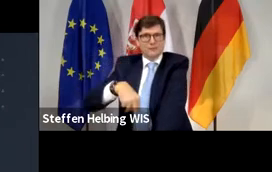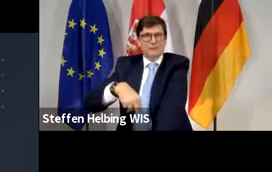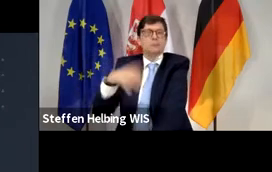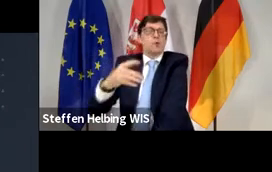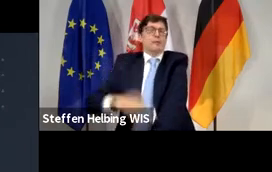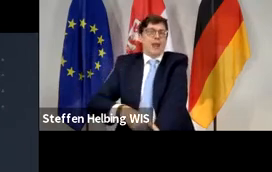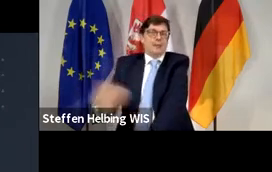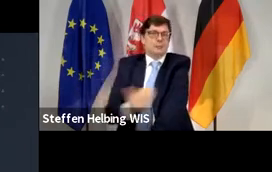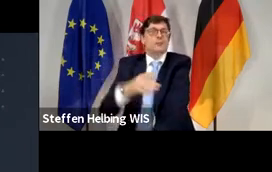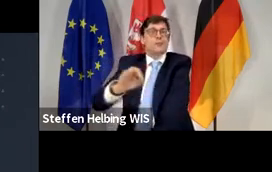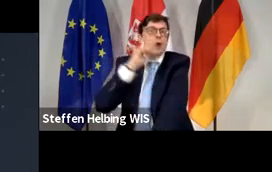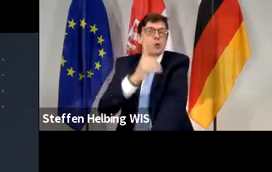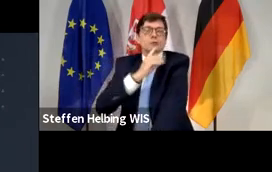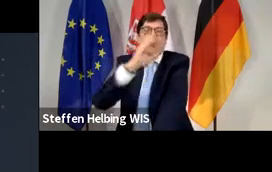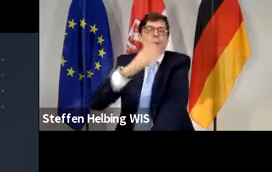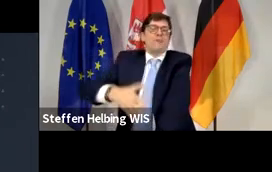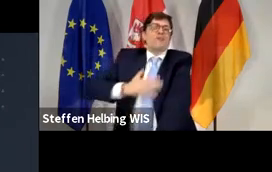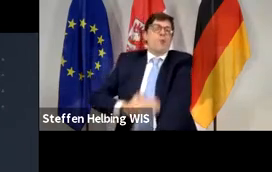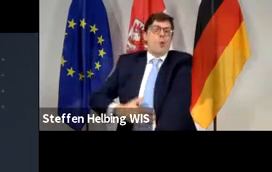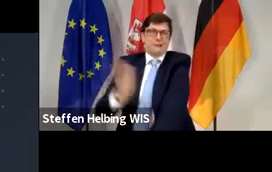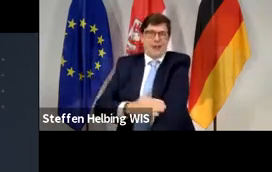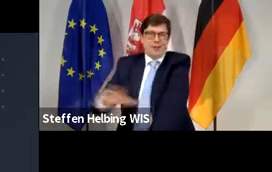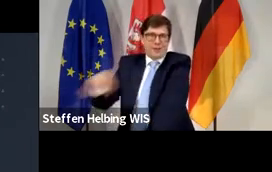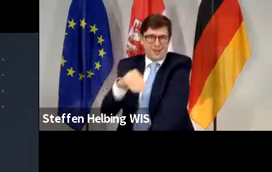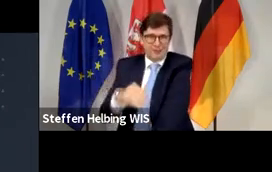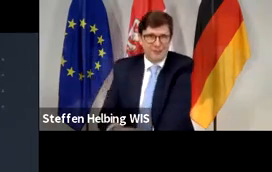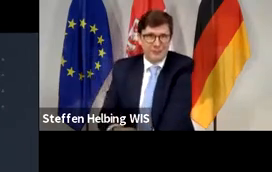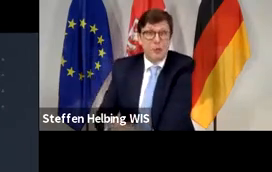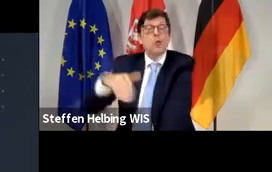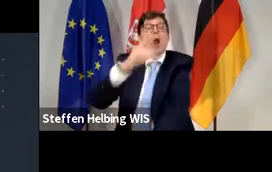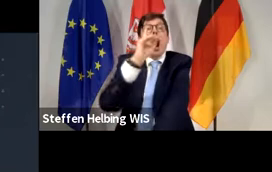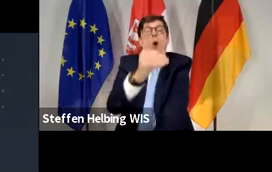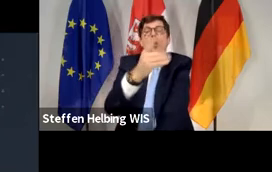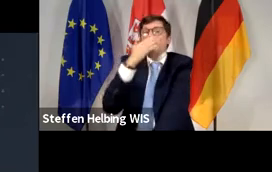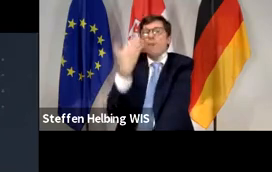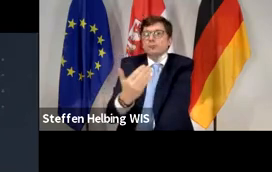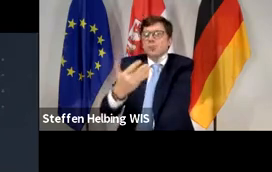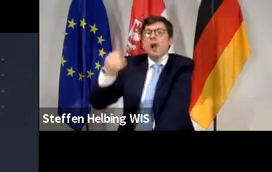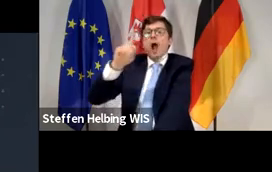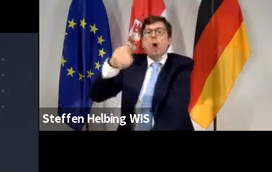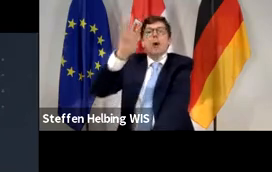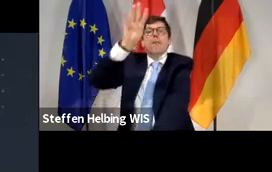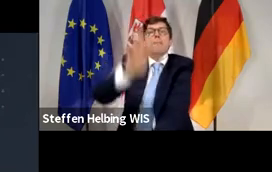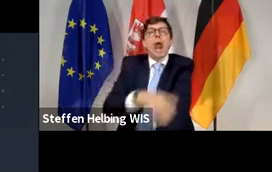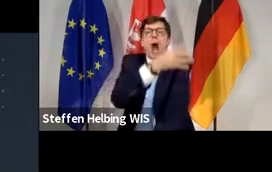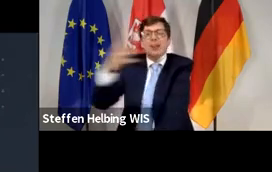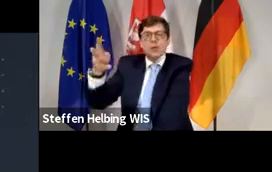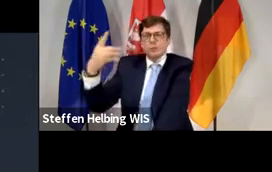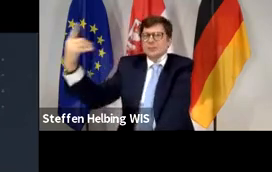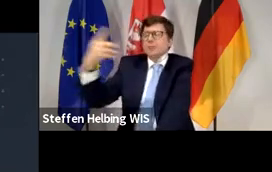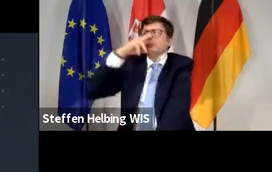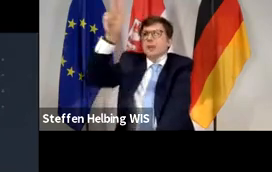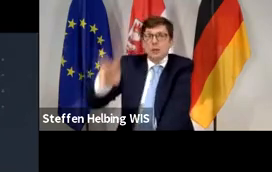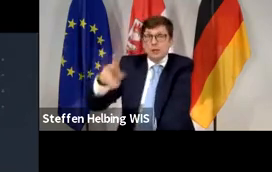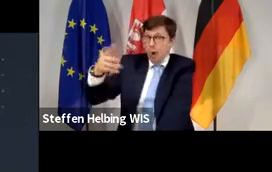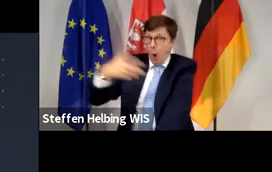good. And I can also use the app when I'm at the doctor directly, and so I just put